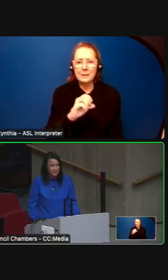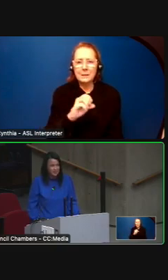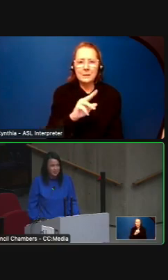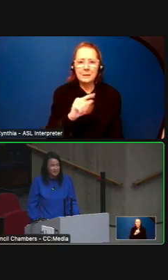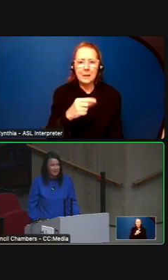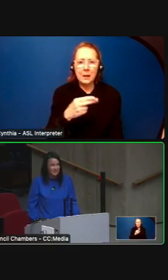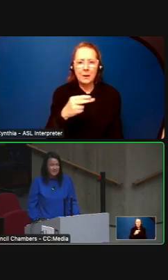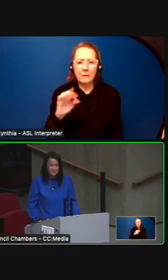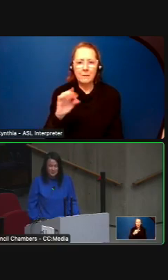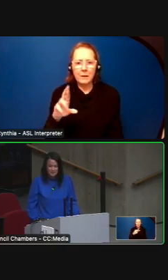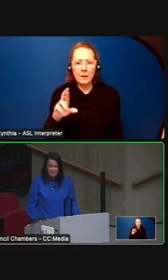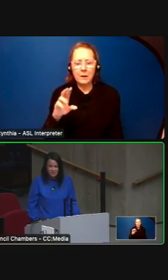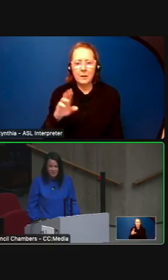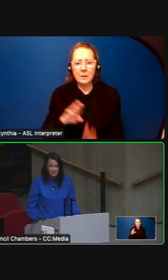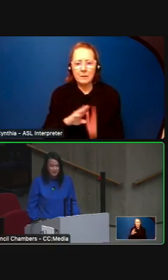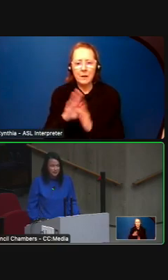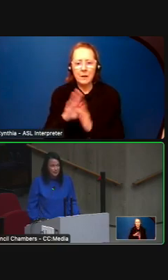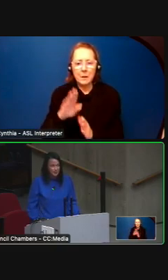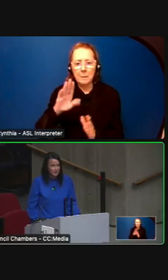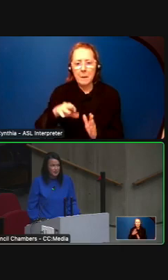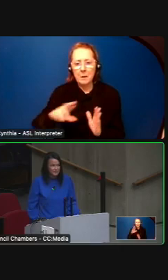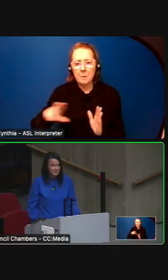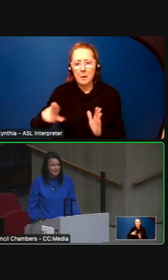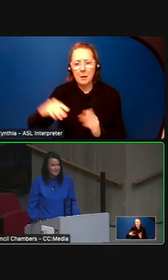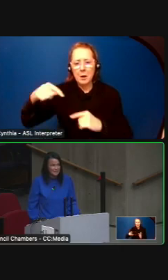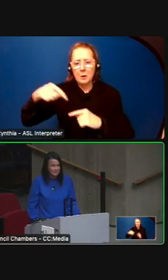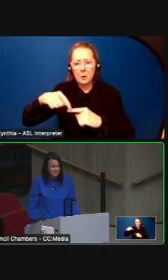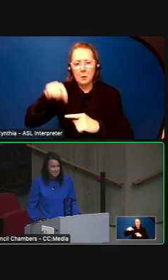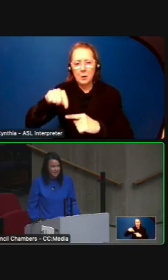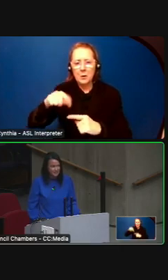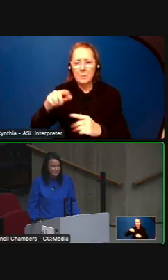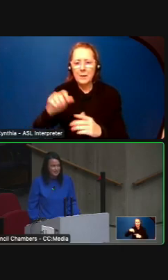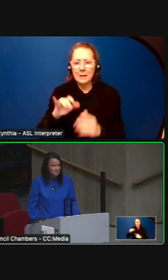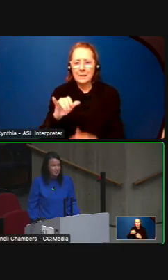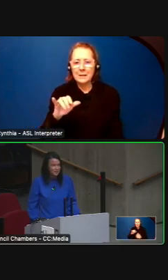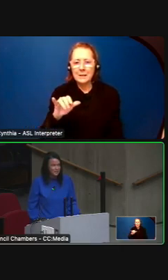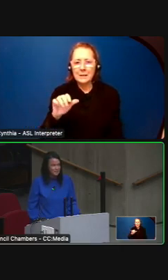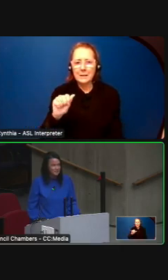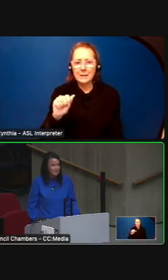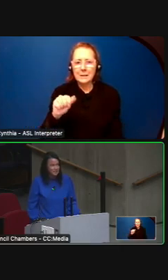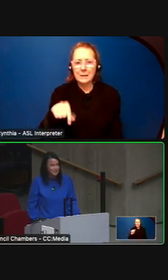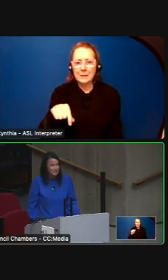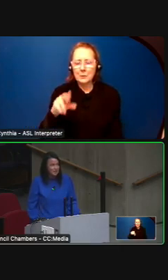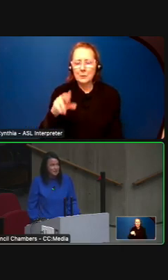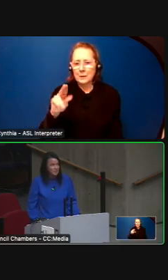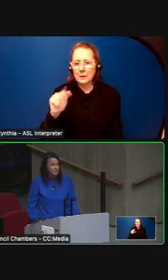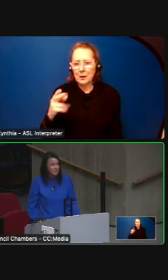right-hand corner. As you can tell, we're quickly seeing the finish line of this project.